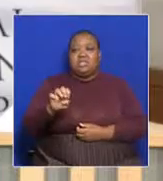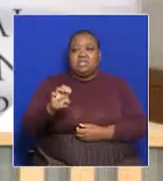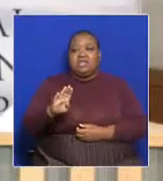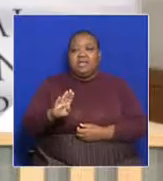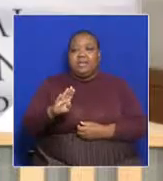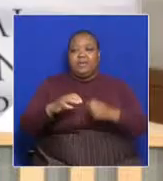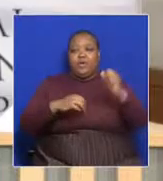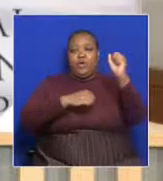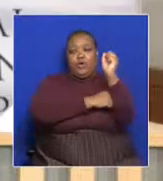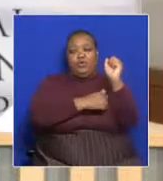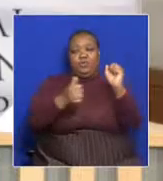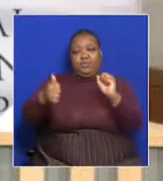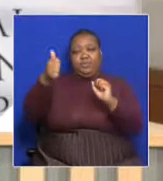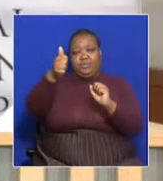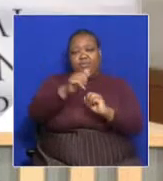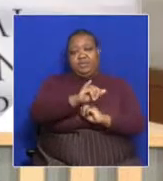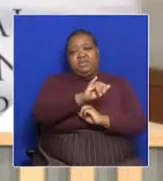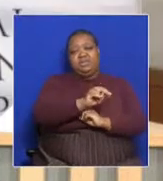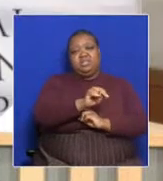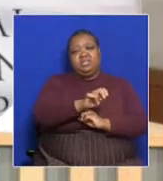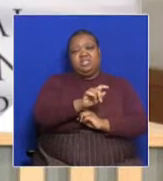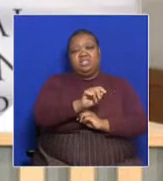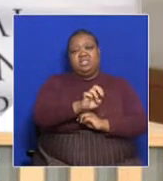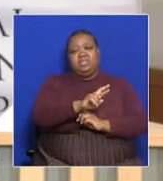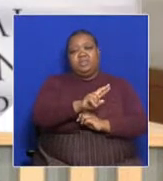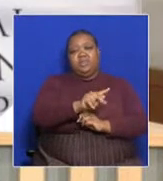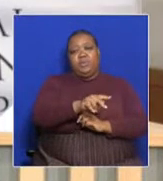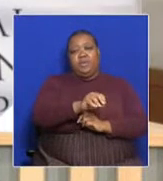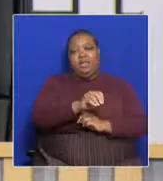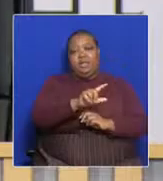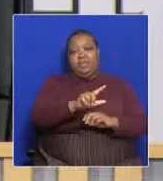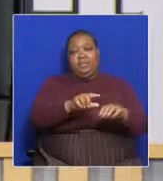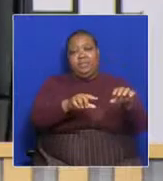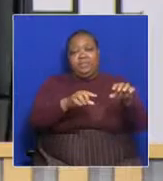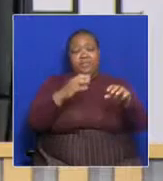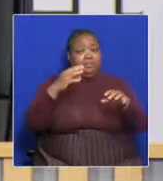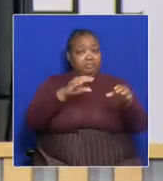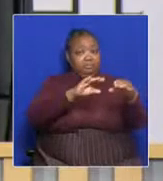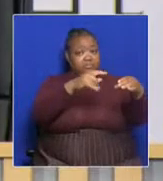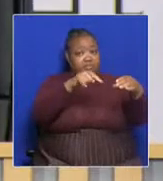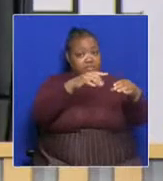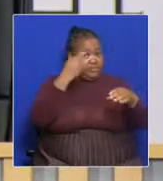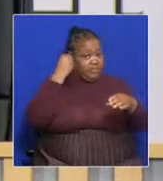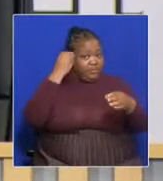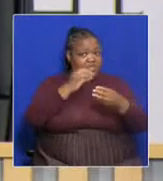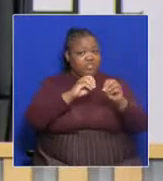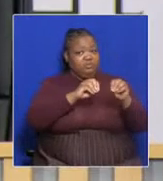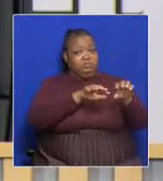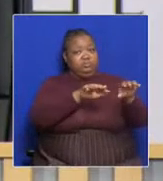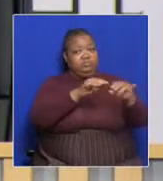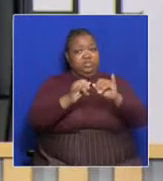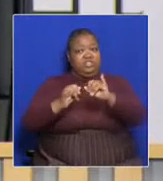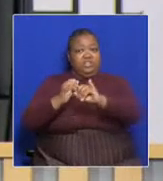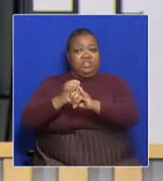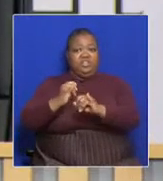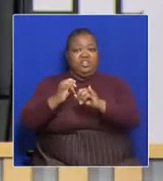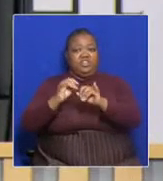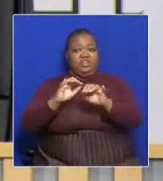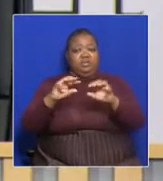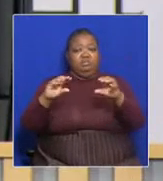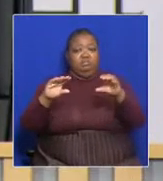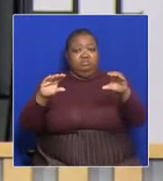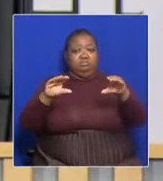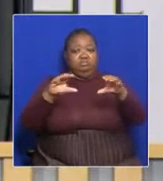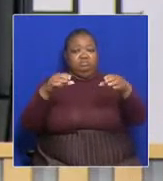with international law enforcement agencies. So that's about as far as it goes. What we do have at our disposal, we